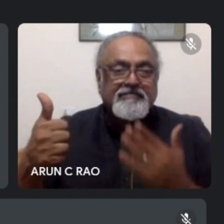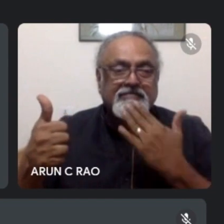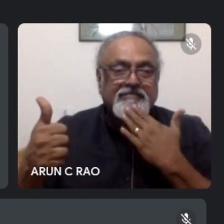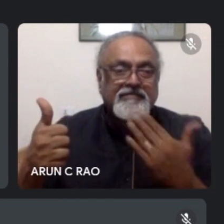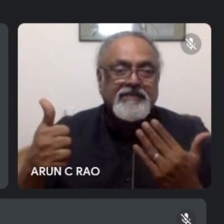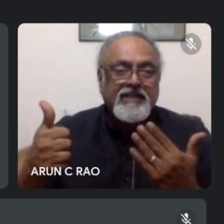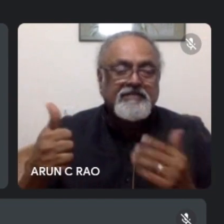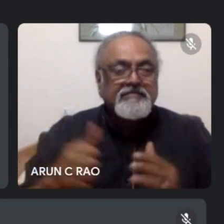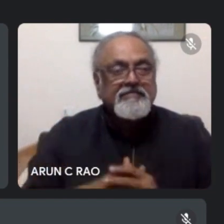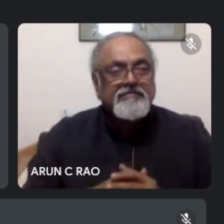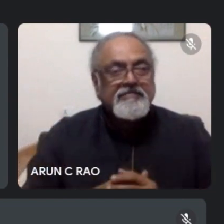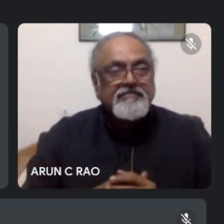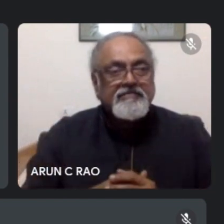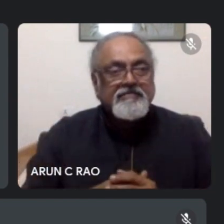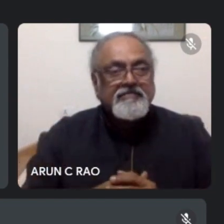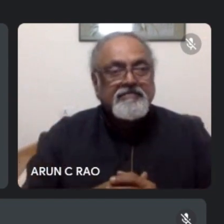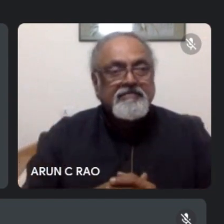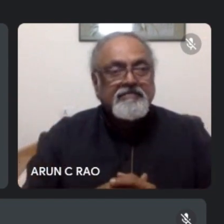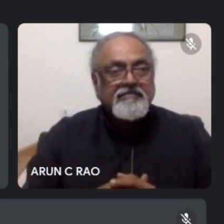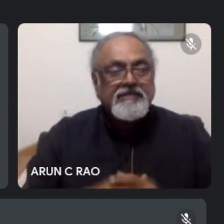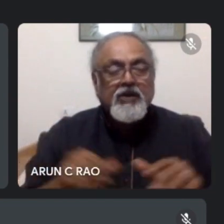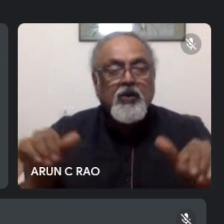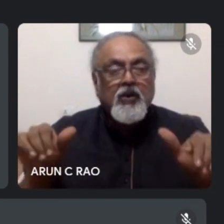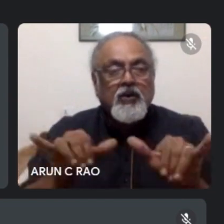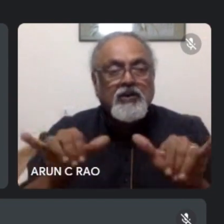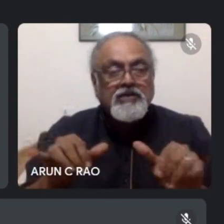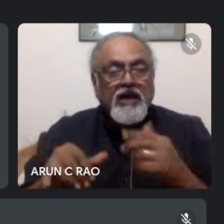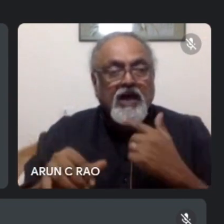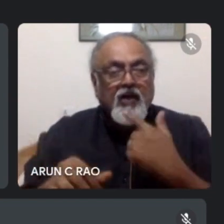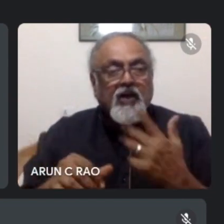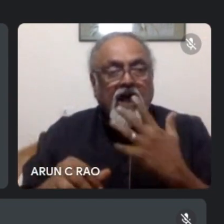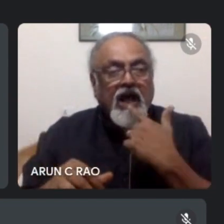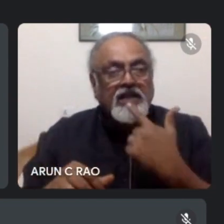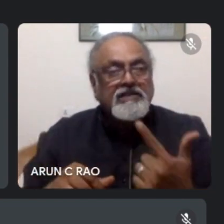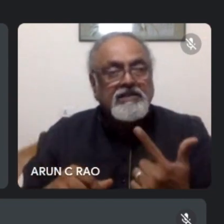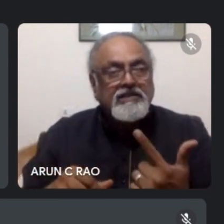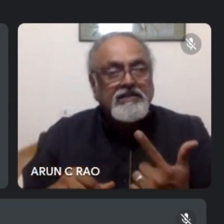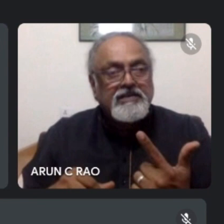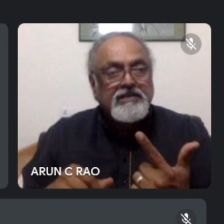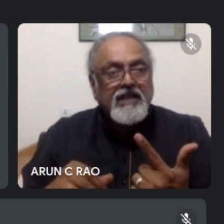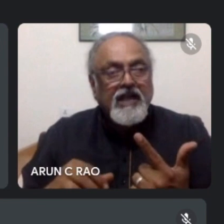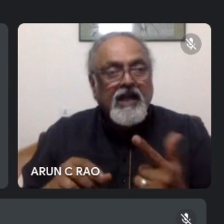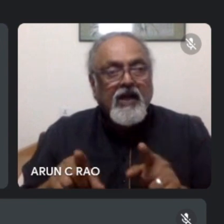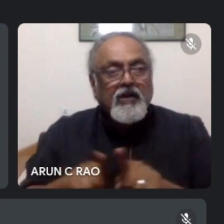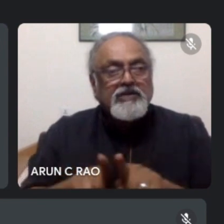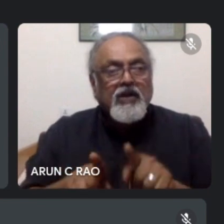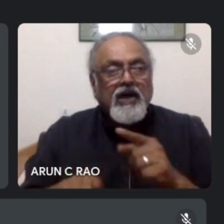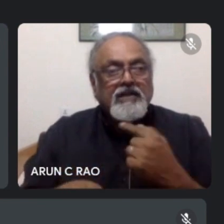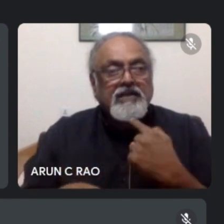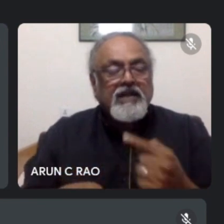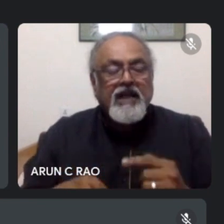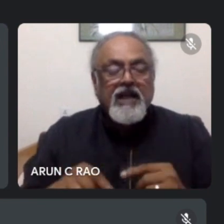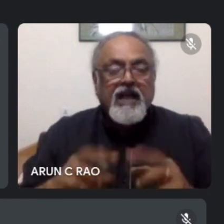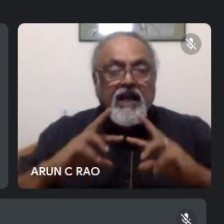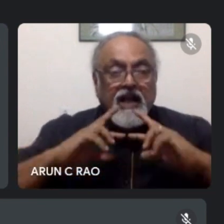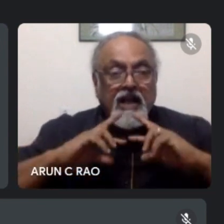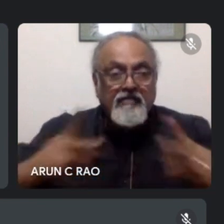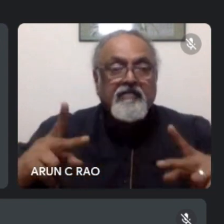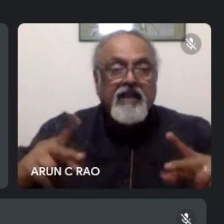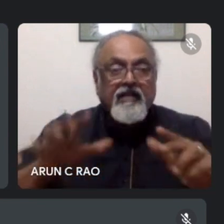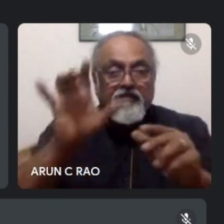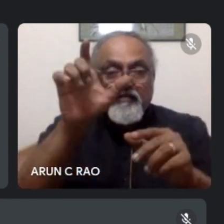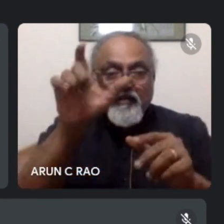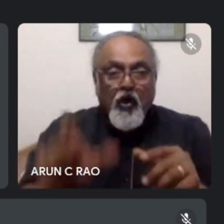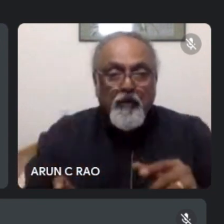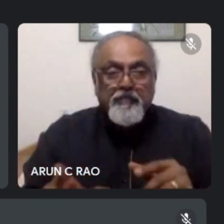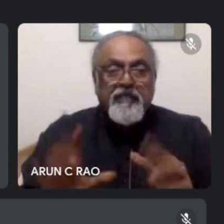panel. Um, I will also paste the feedback form. We have a feedback form. So as